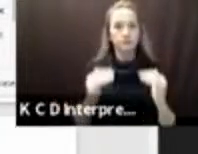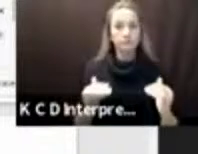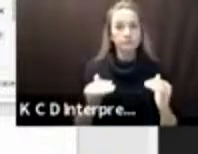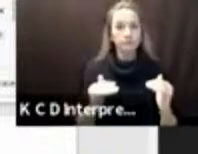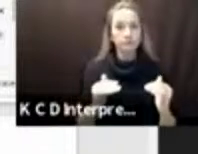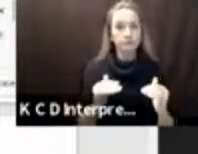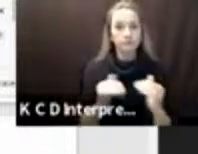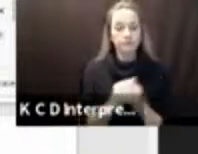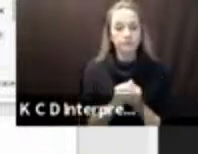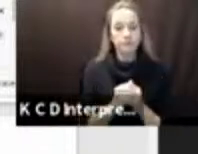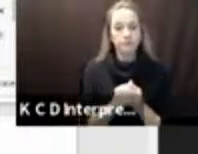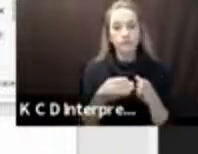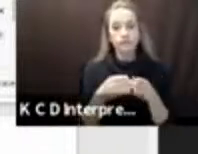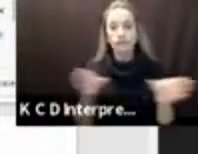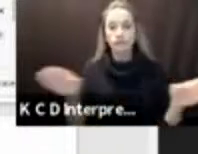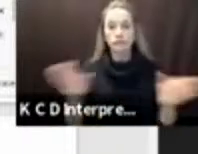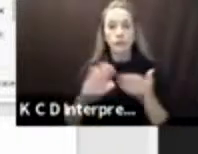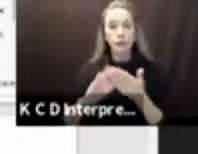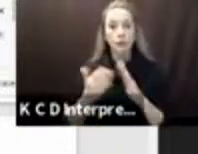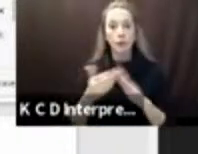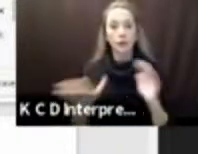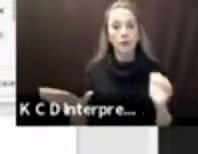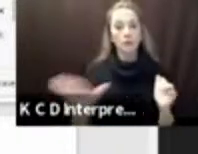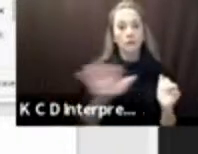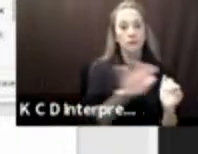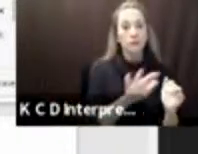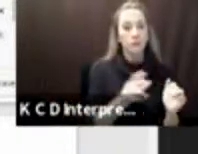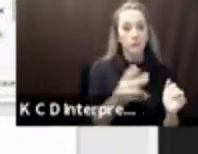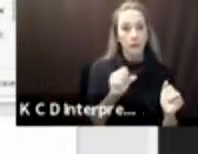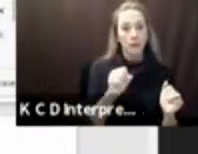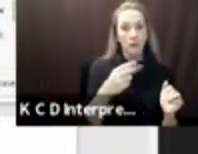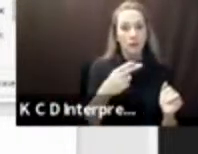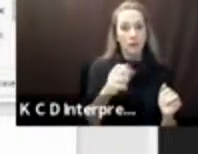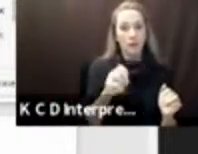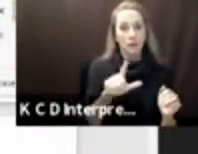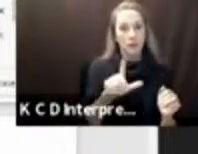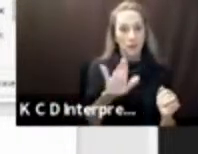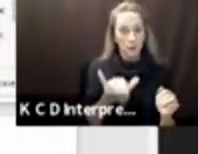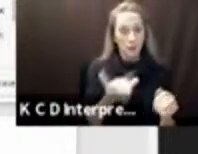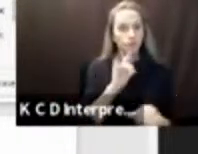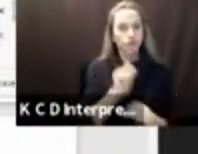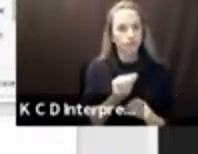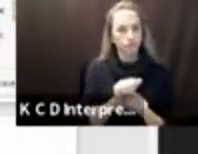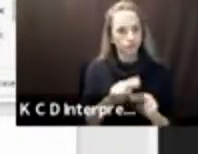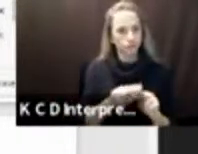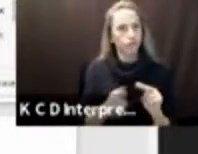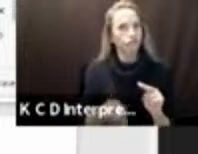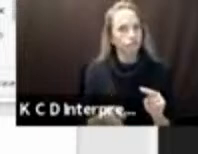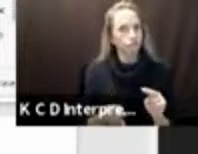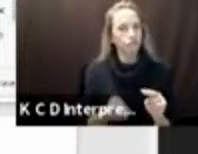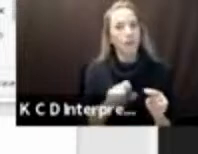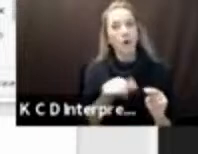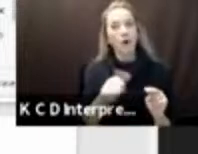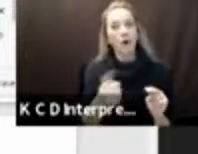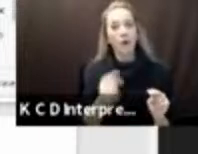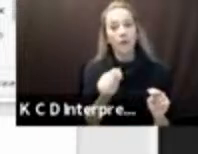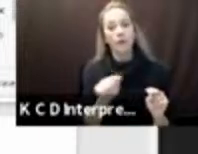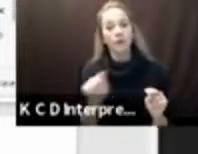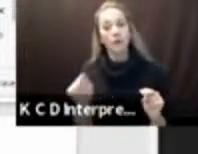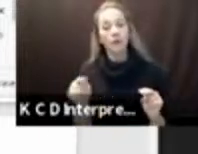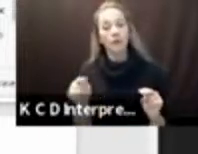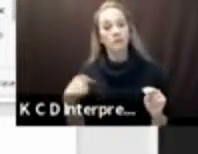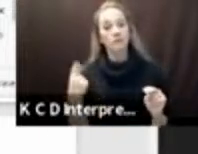So across the community, you actually see Shelby maybe legitimately dropping a little bit, but for the others, these last few